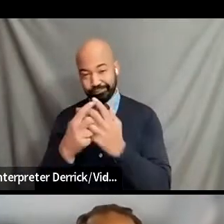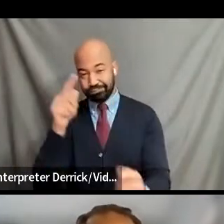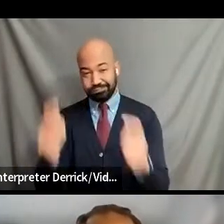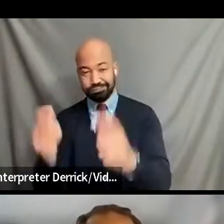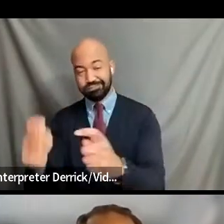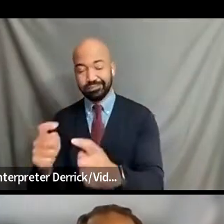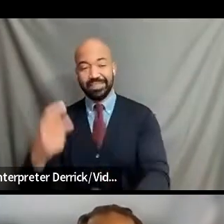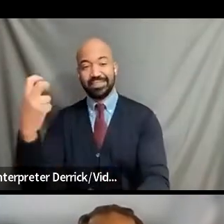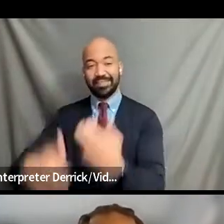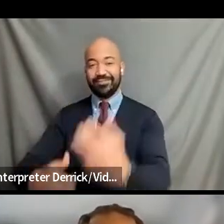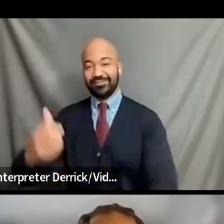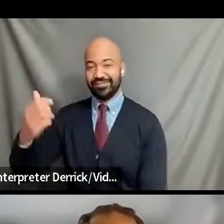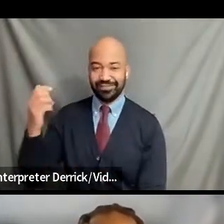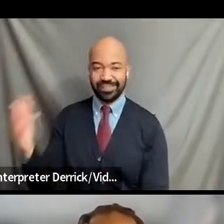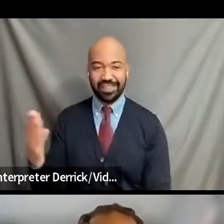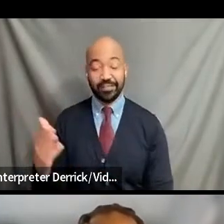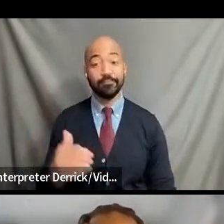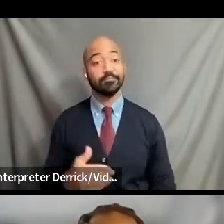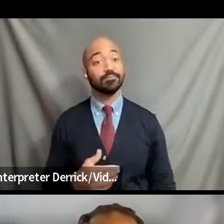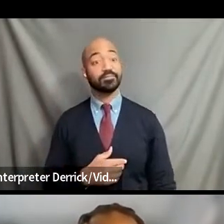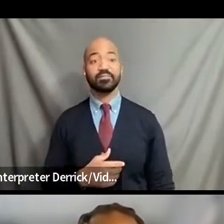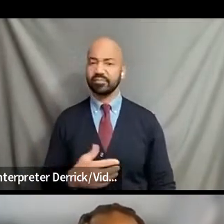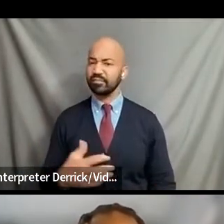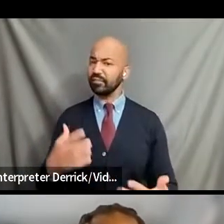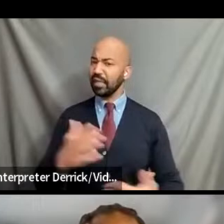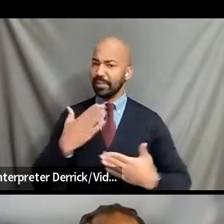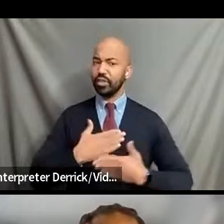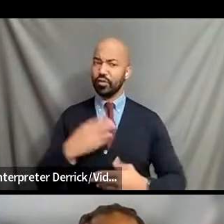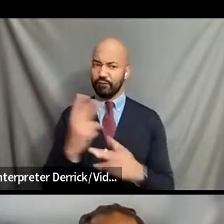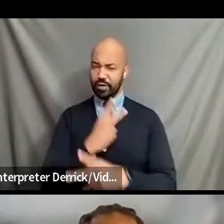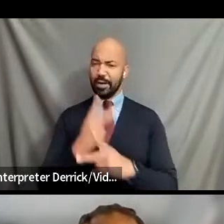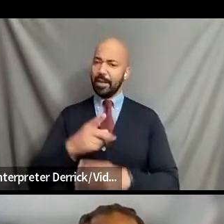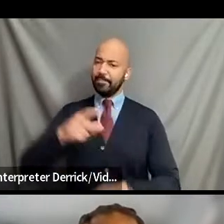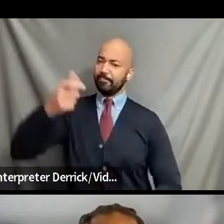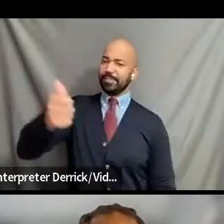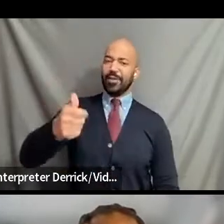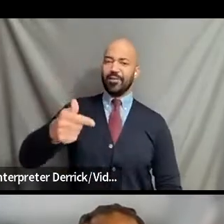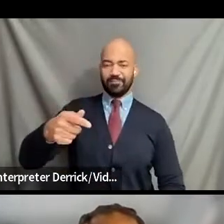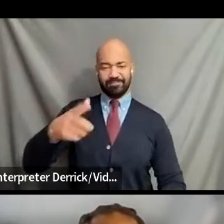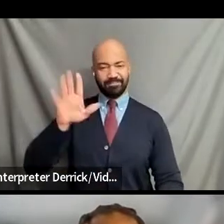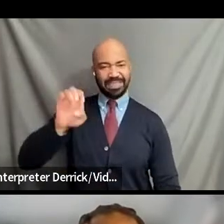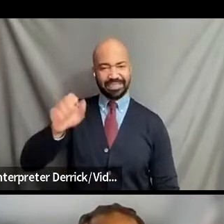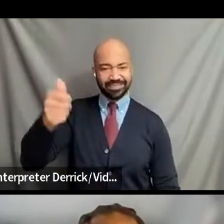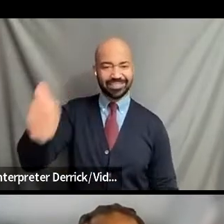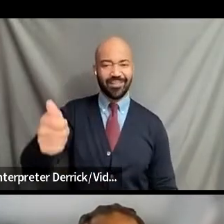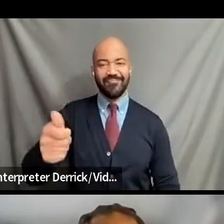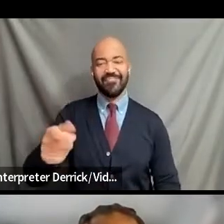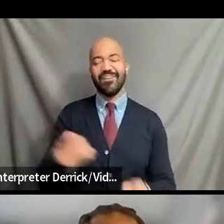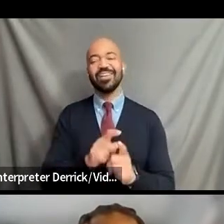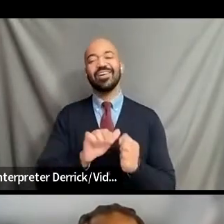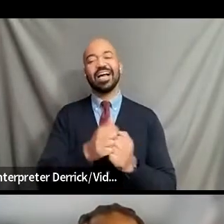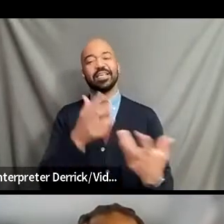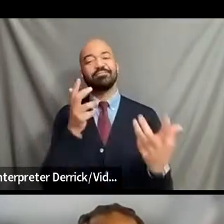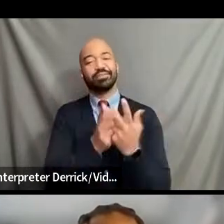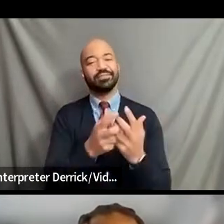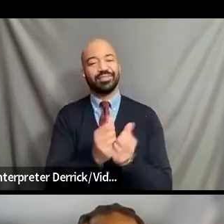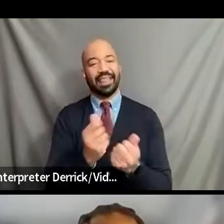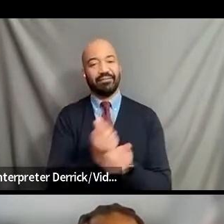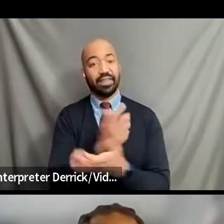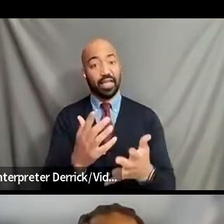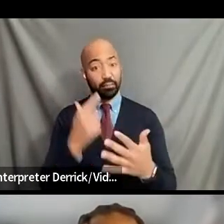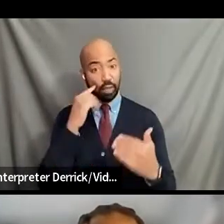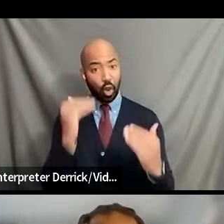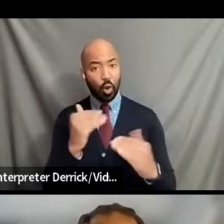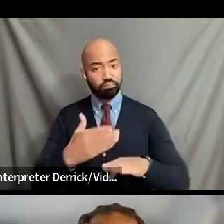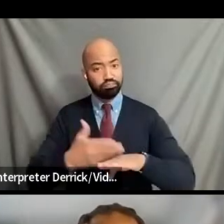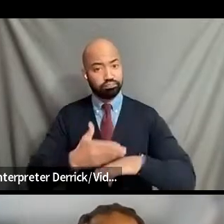I'm glad though that you have figured out how to be yourself and figured out where you kind of fit into everything, and I hope that it's getting better for